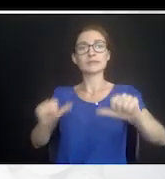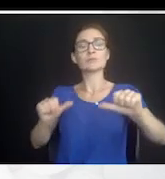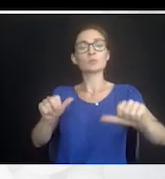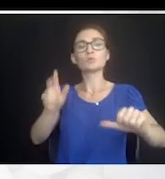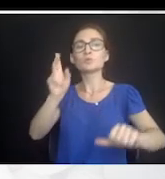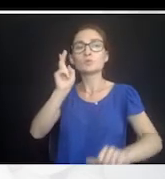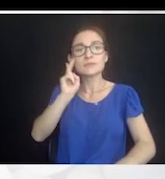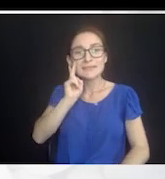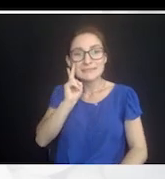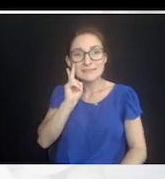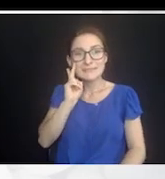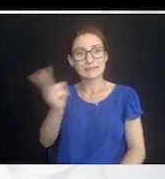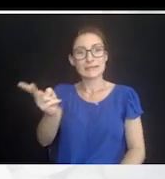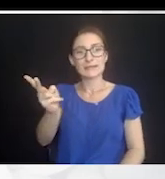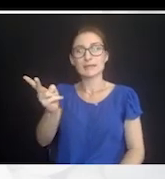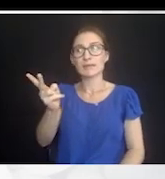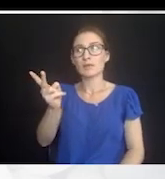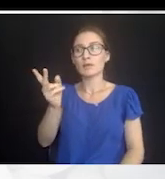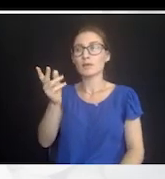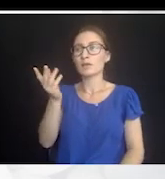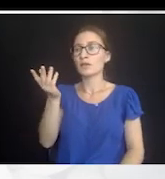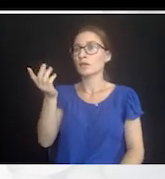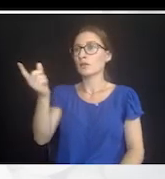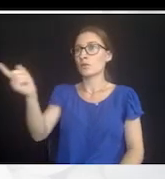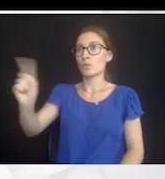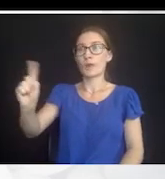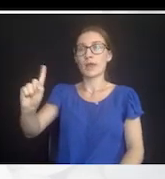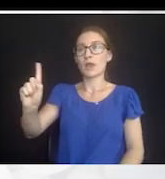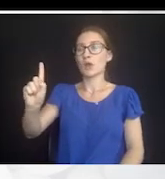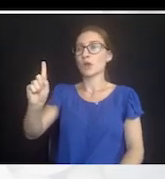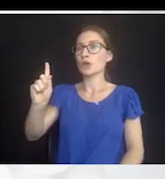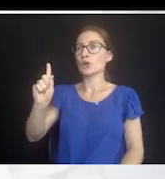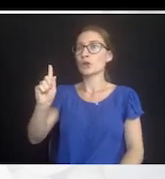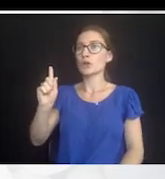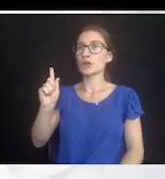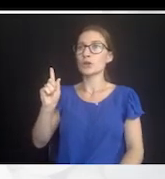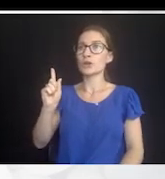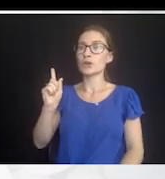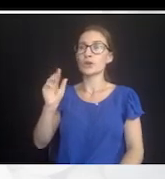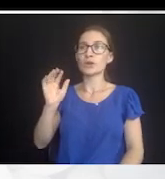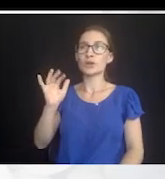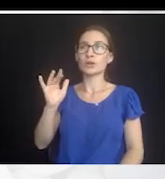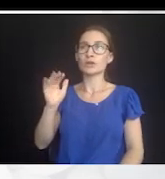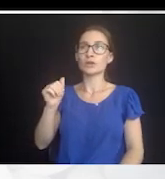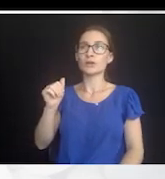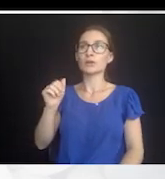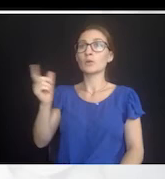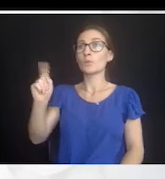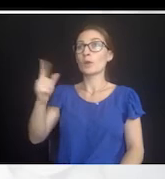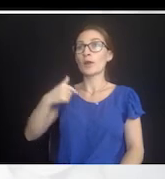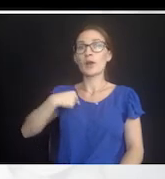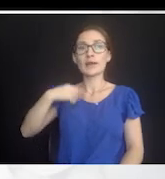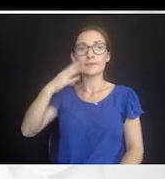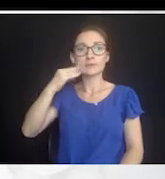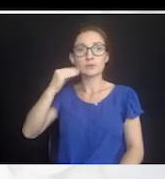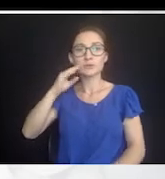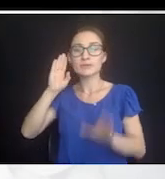the first time in my life, I was able to see where